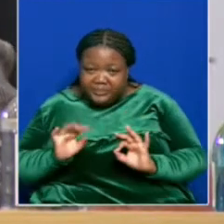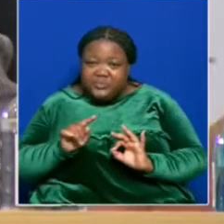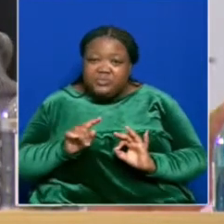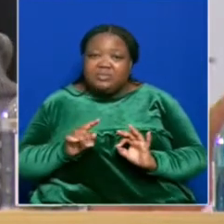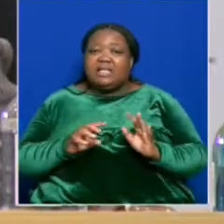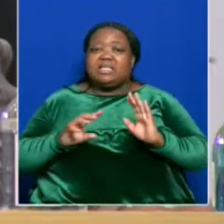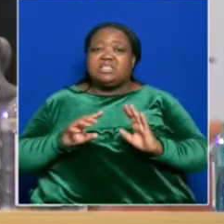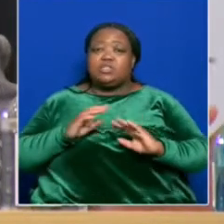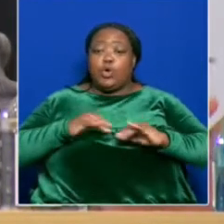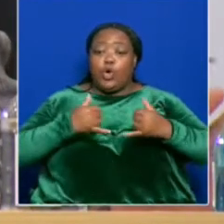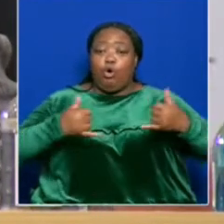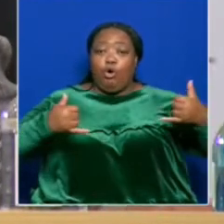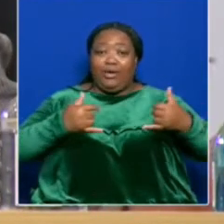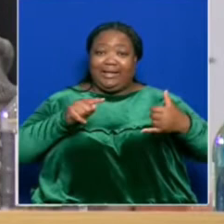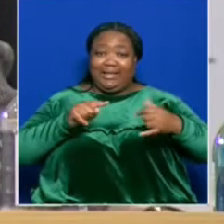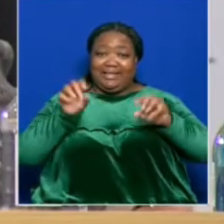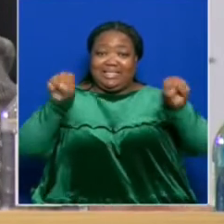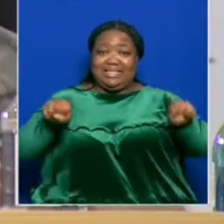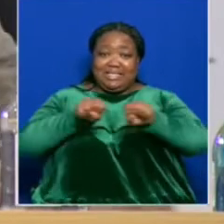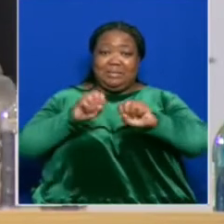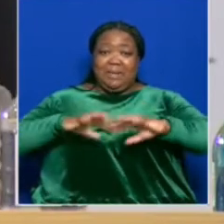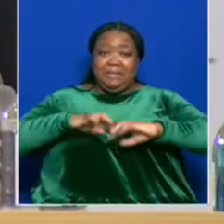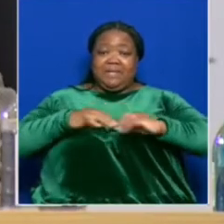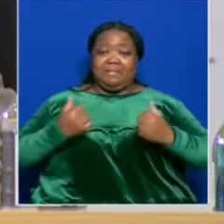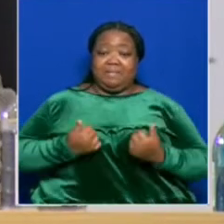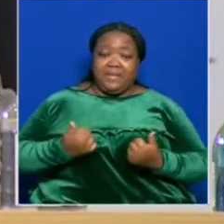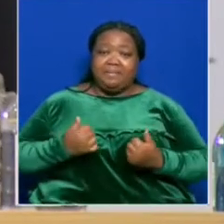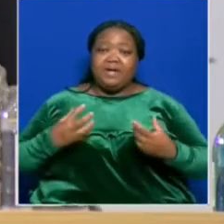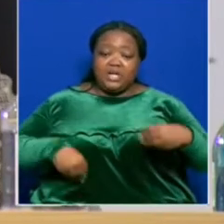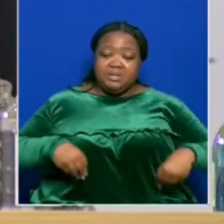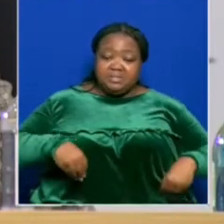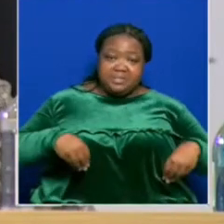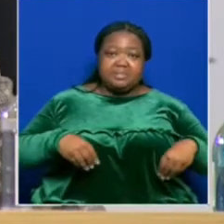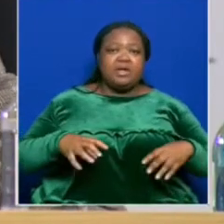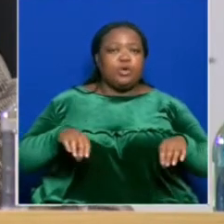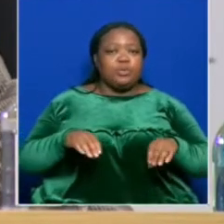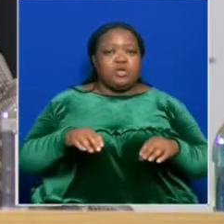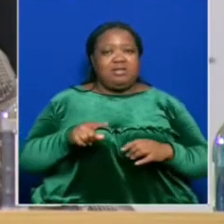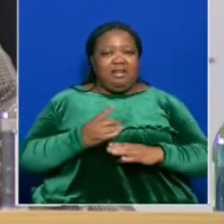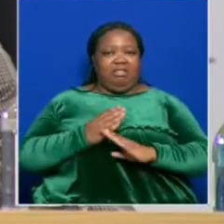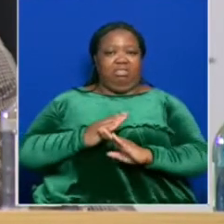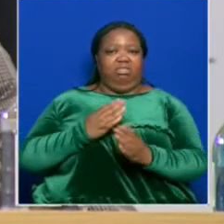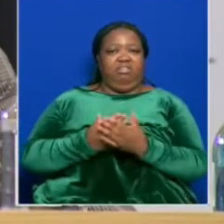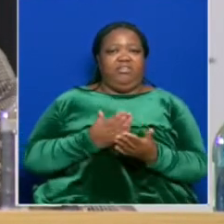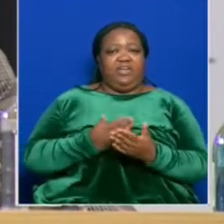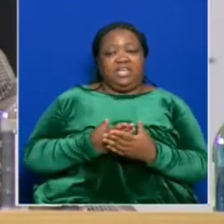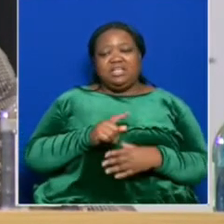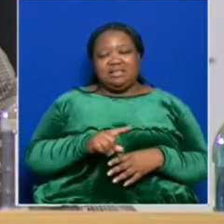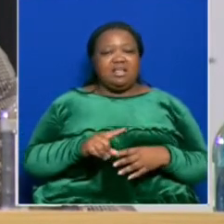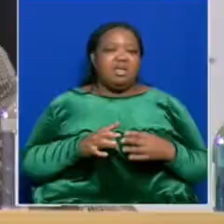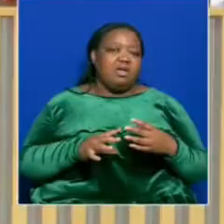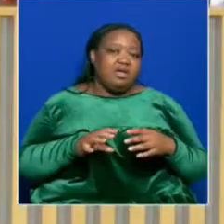with petty, inconsistent, illicit activities, we'll then deem this as an additional exercise. At this point, it is a